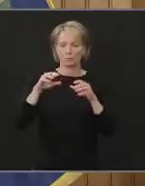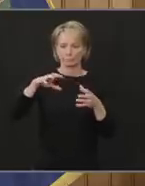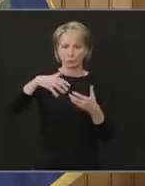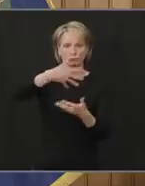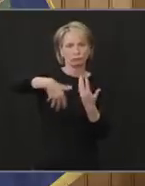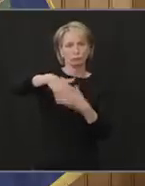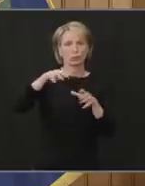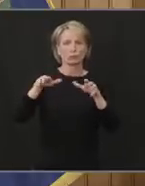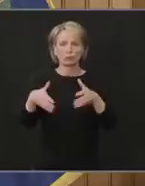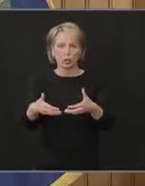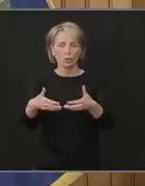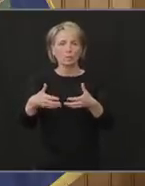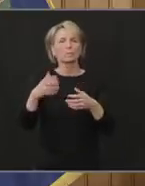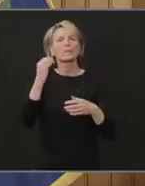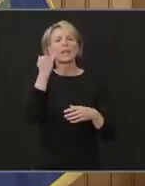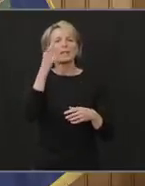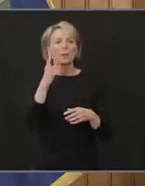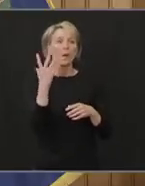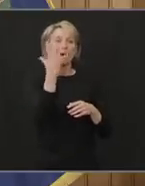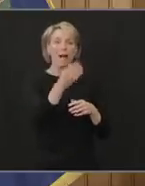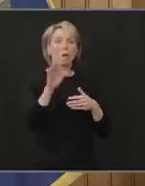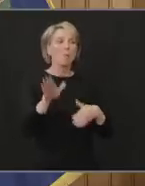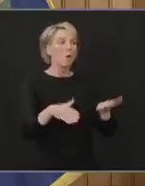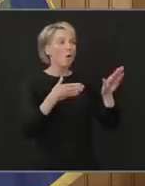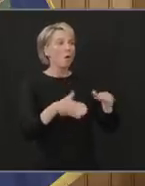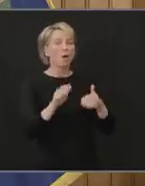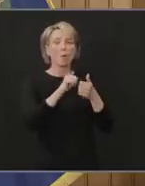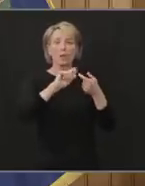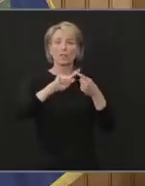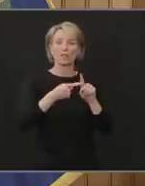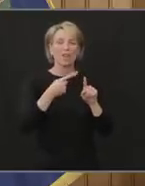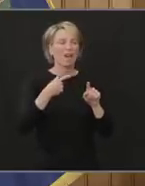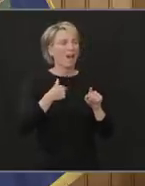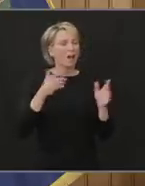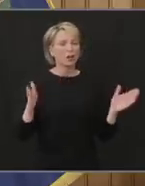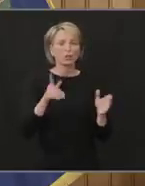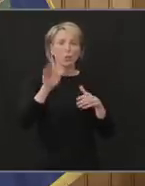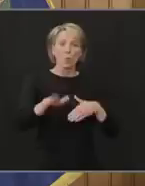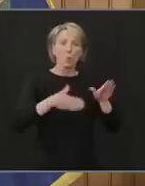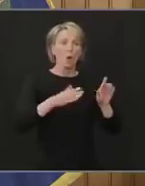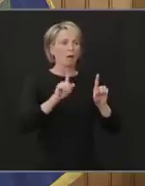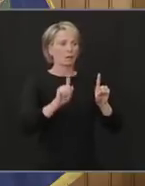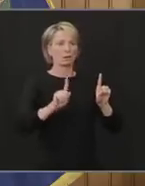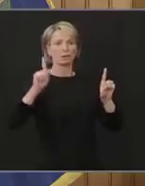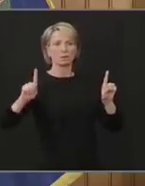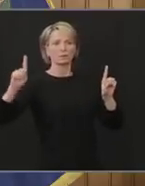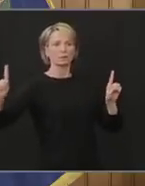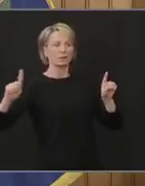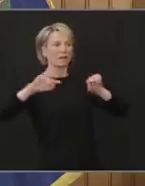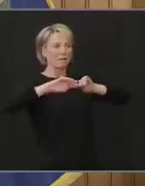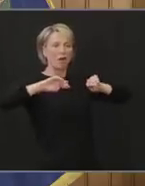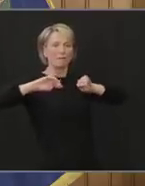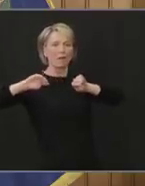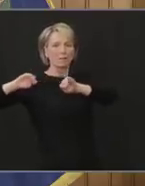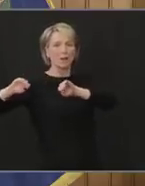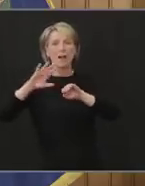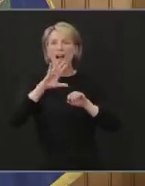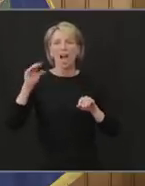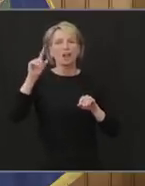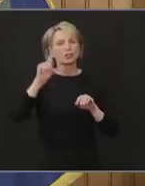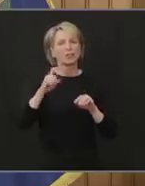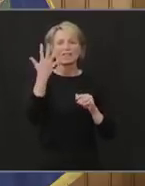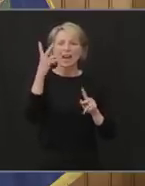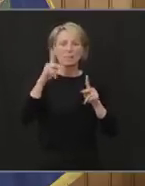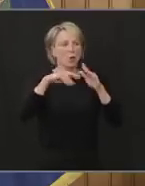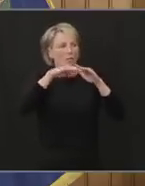seeing friends, stay apart and no more than 5. This is really important because even though young people are much less